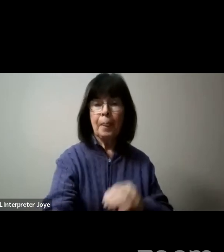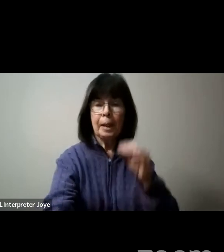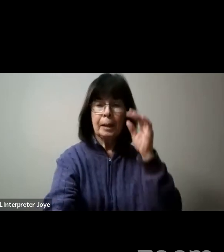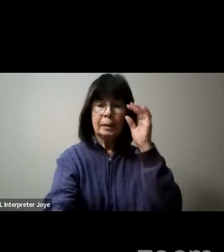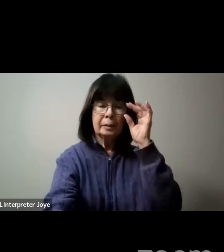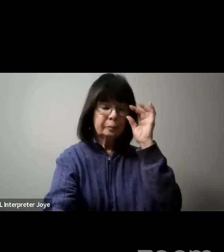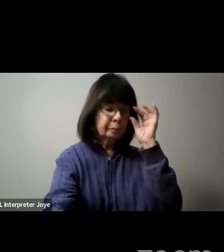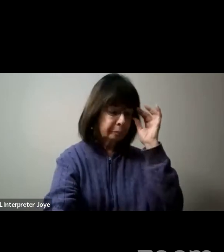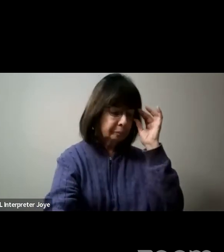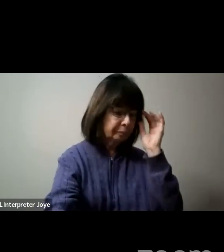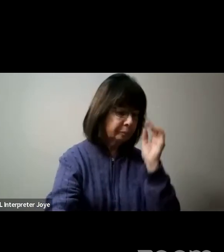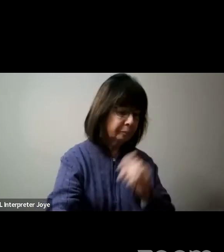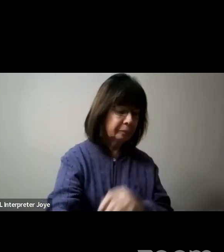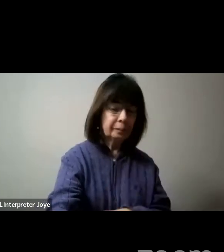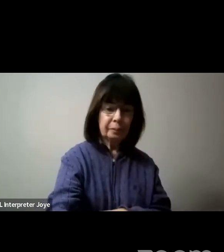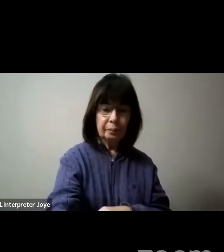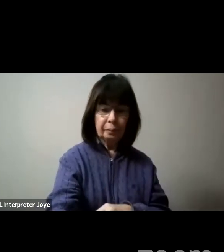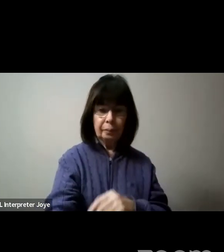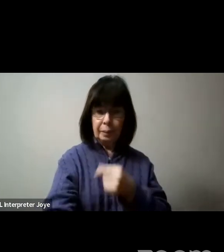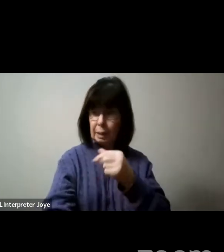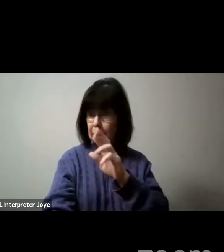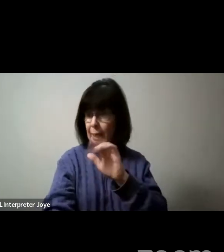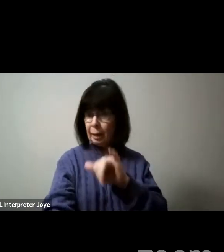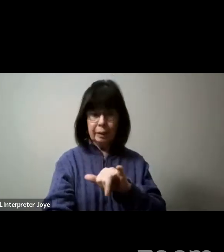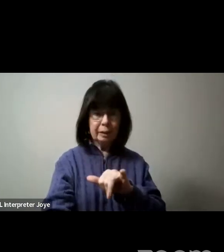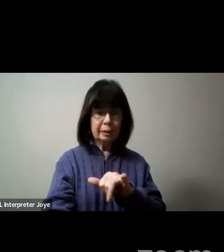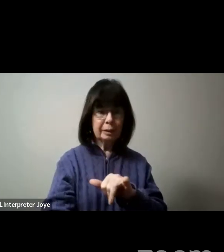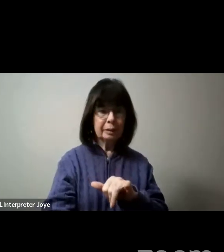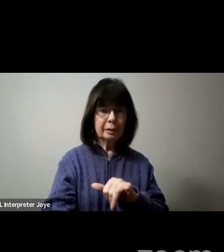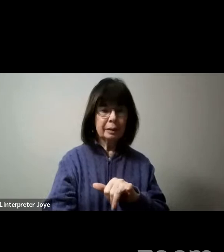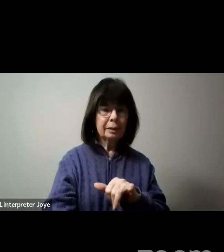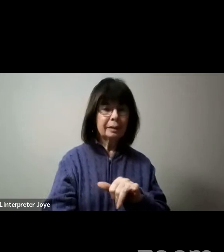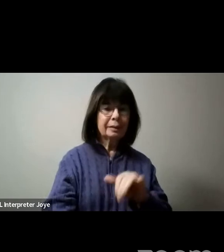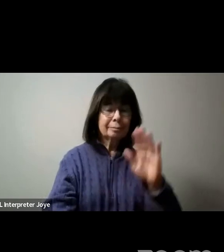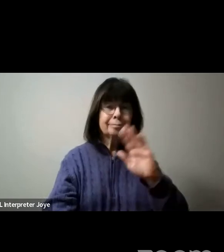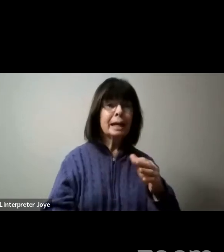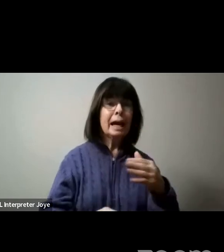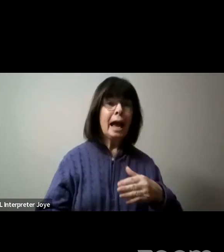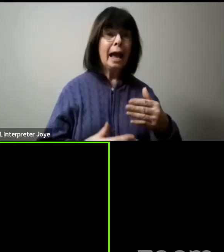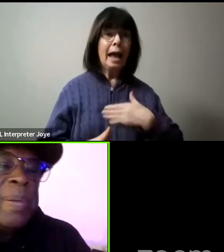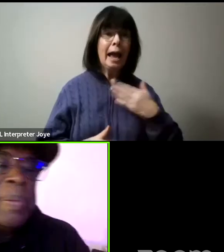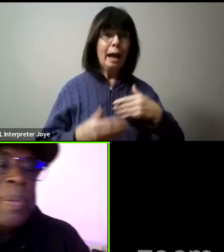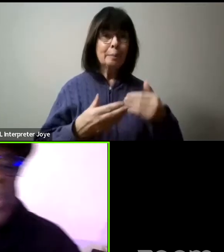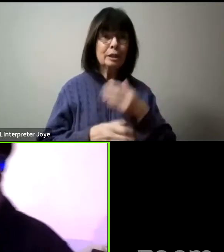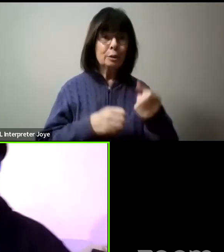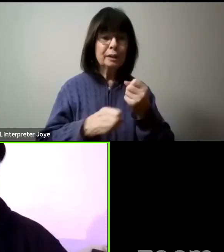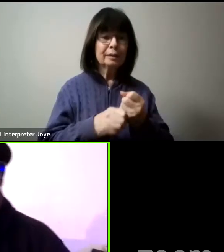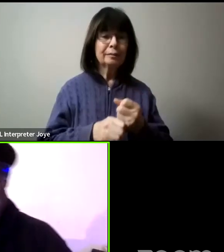Gary, you had a question or a comment? Hi, Gary. How are you, Baba? Happy New Year, man. Likewise to you,